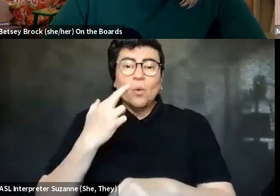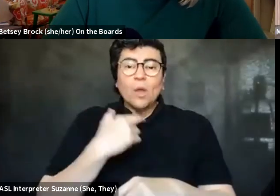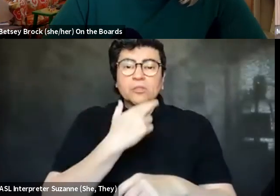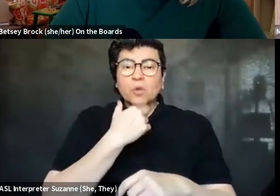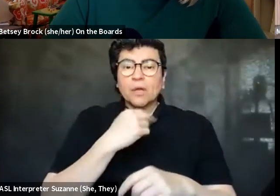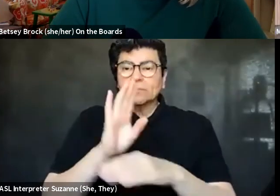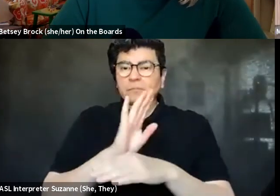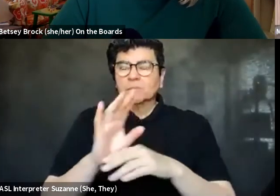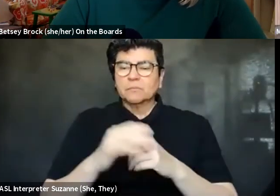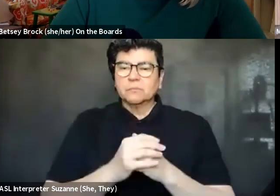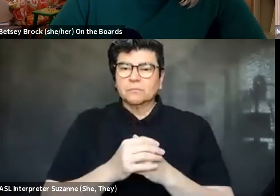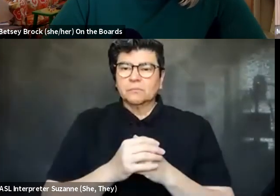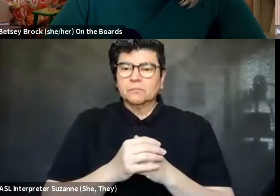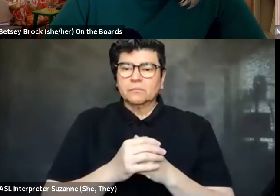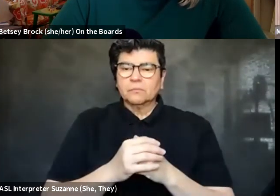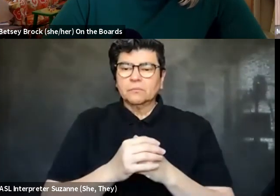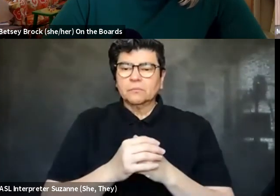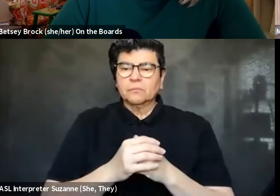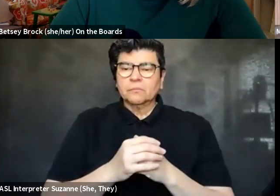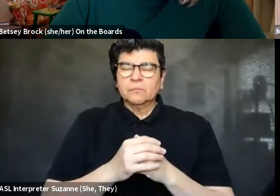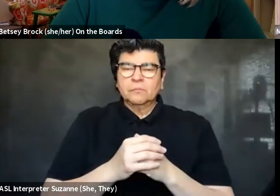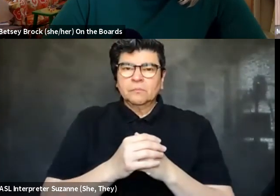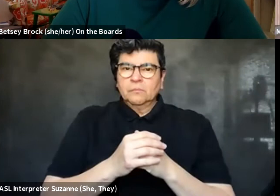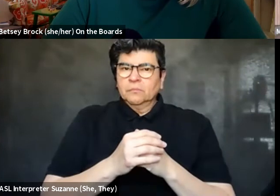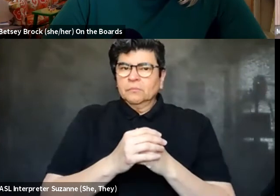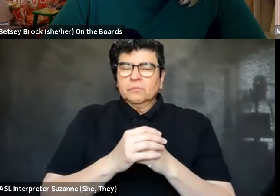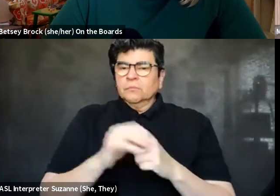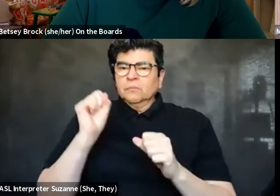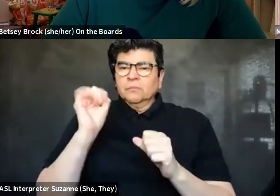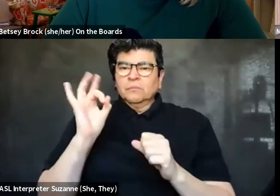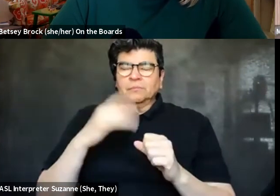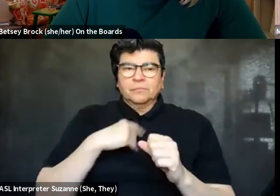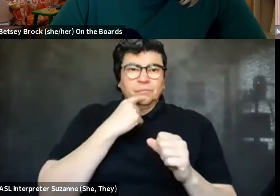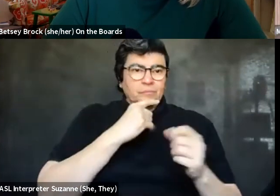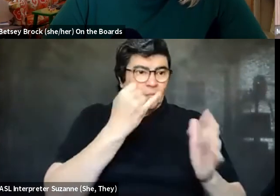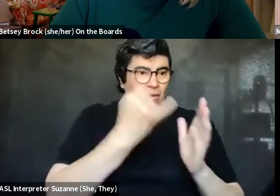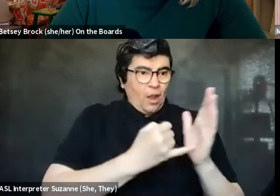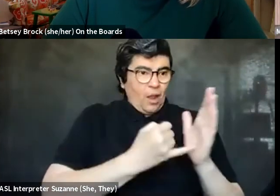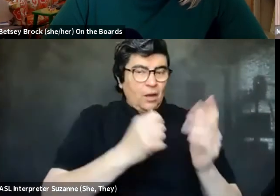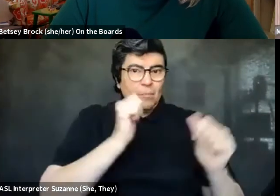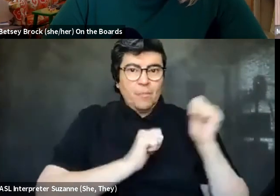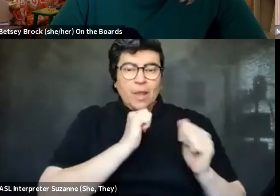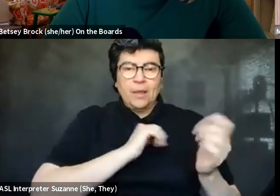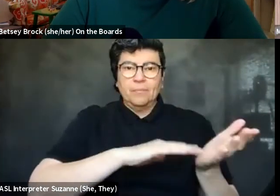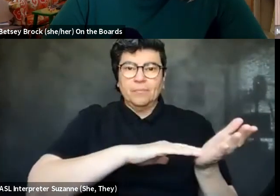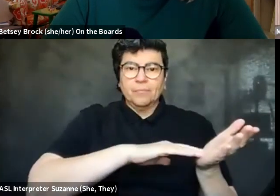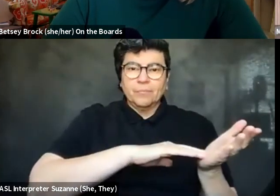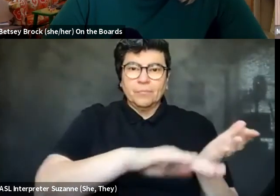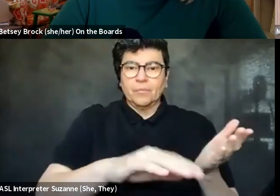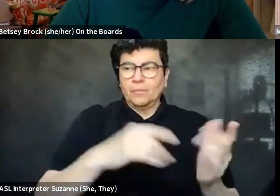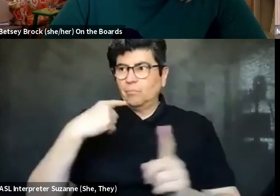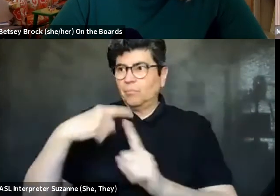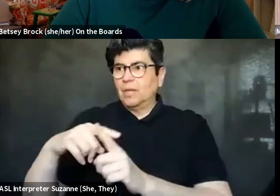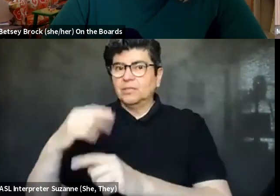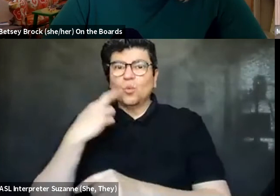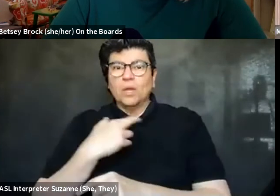industry, it really is like insult to grave injury. And I am fearful that